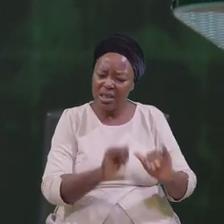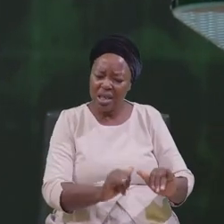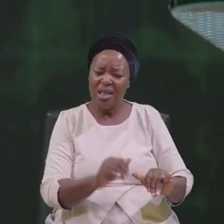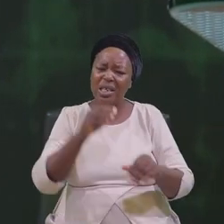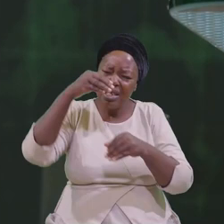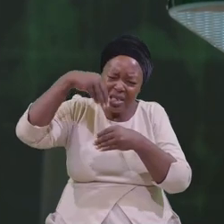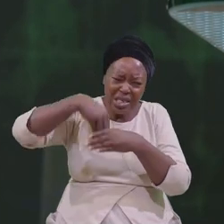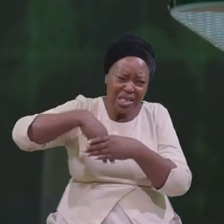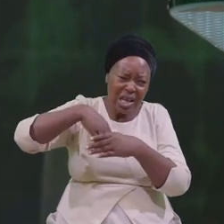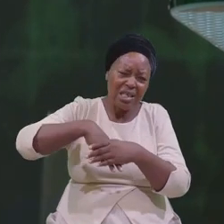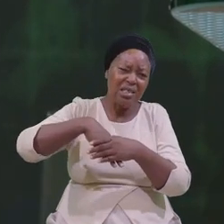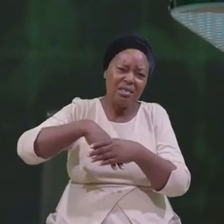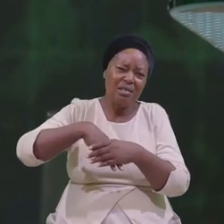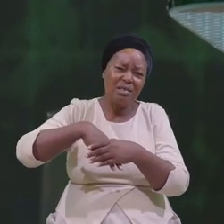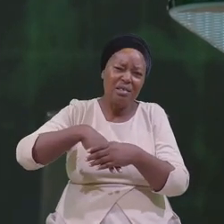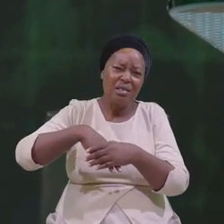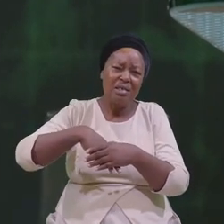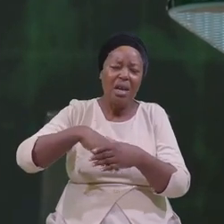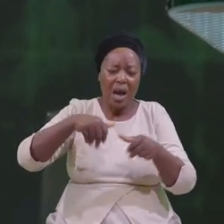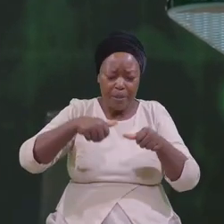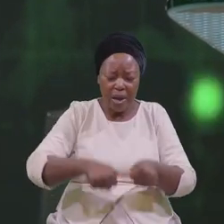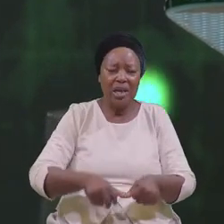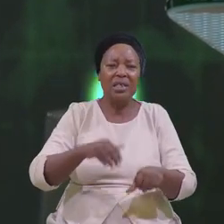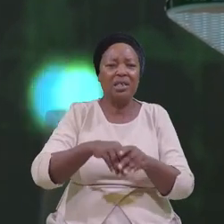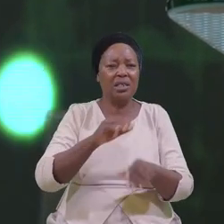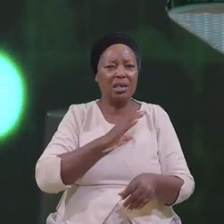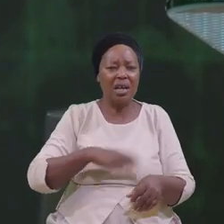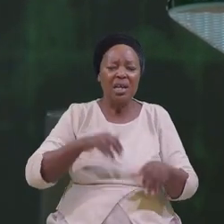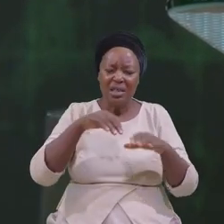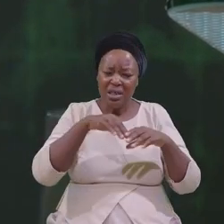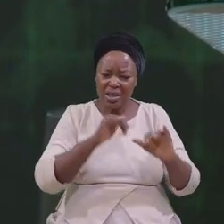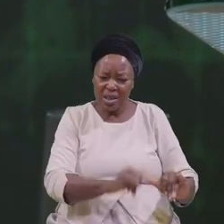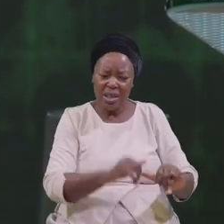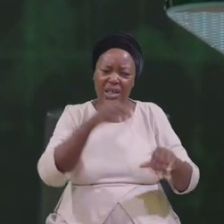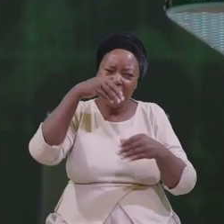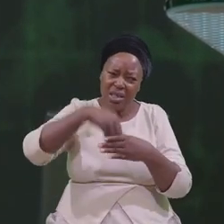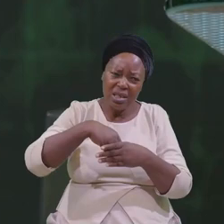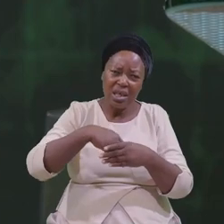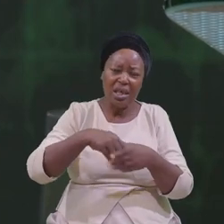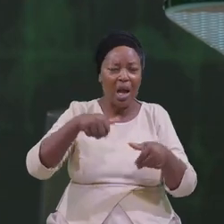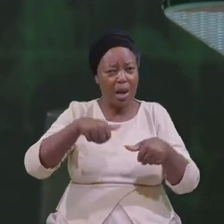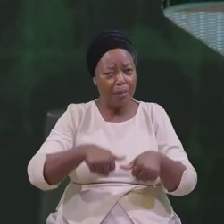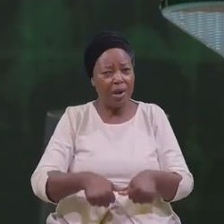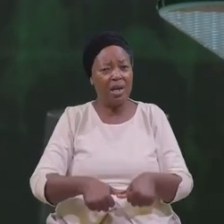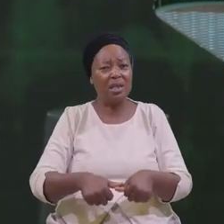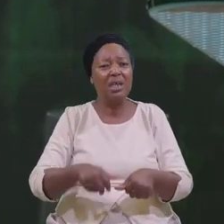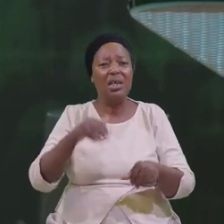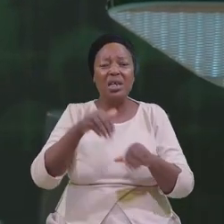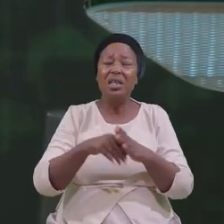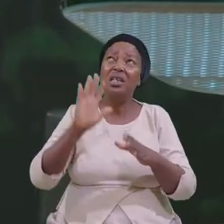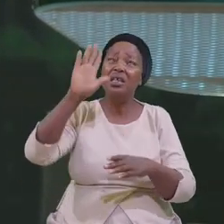inside. Abide in Christ. Stay inside. Abide in